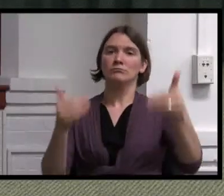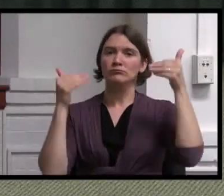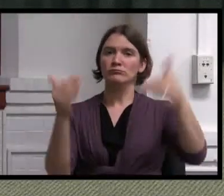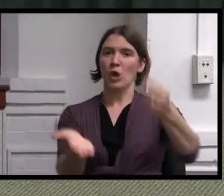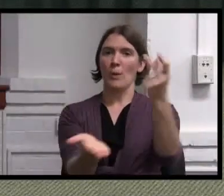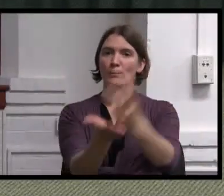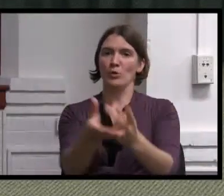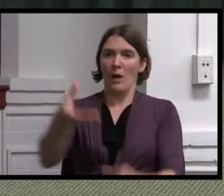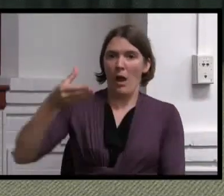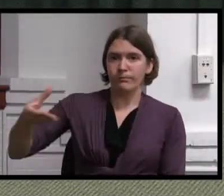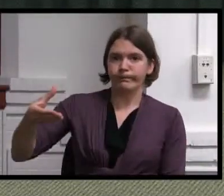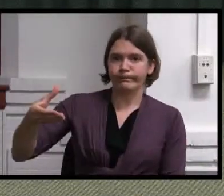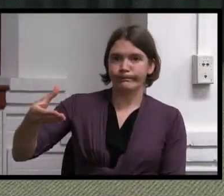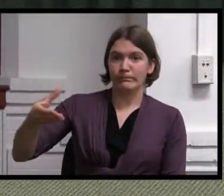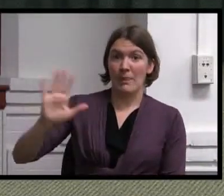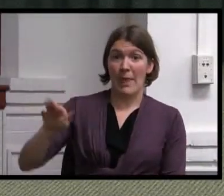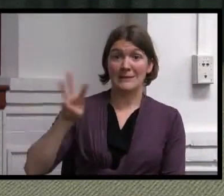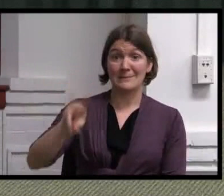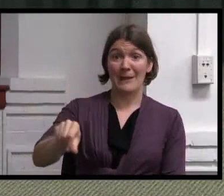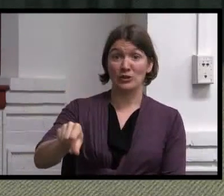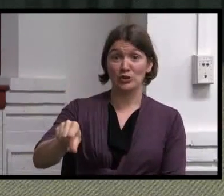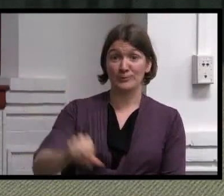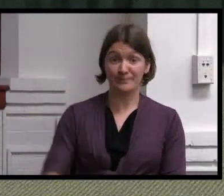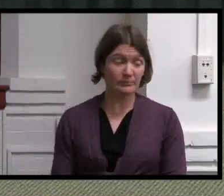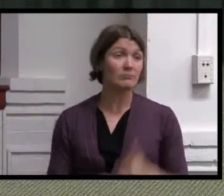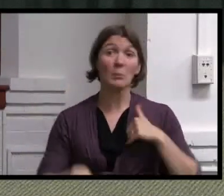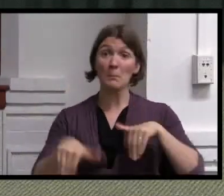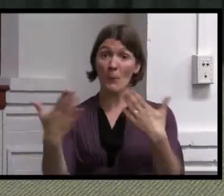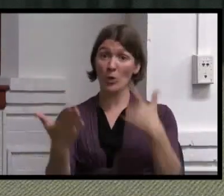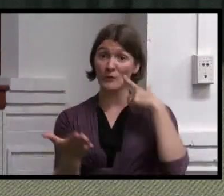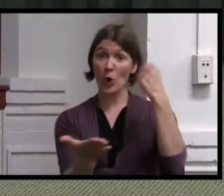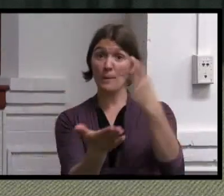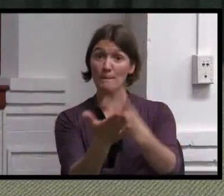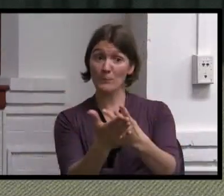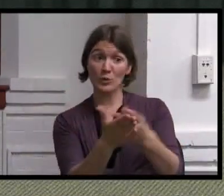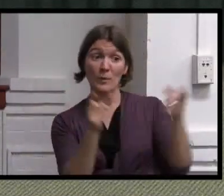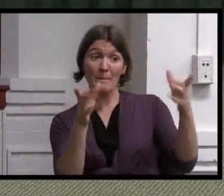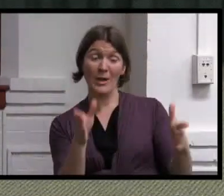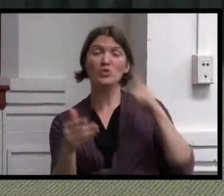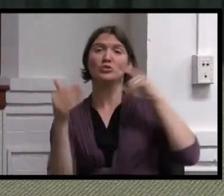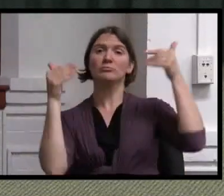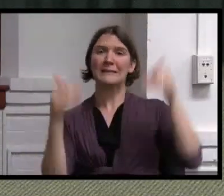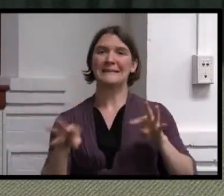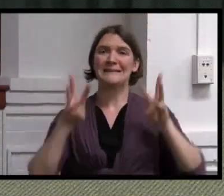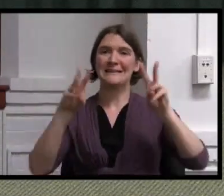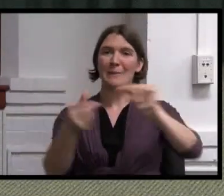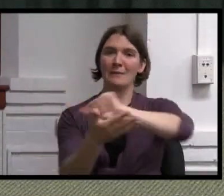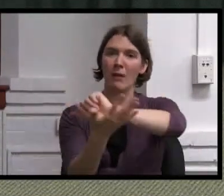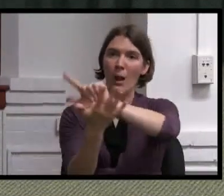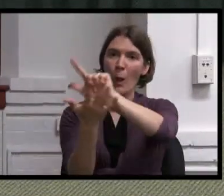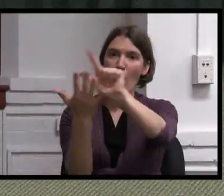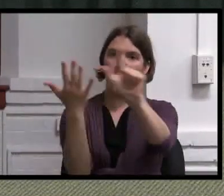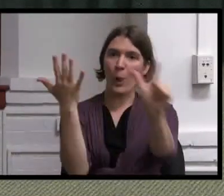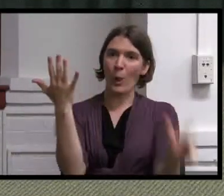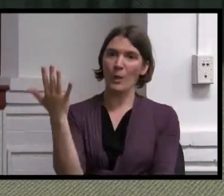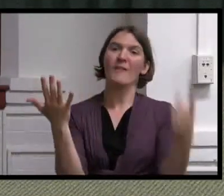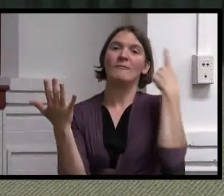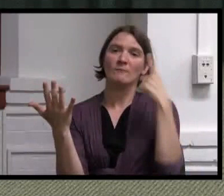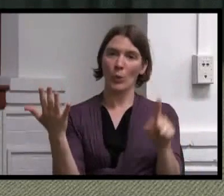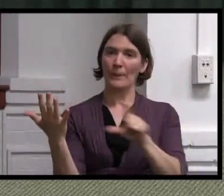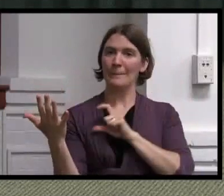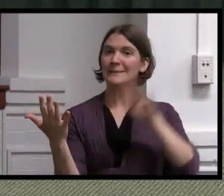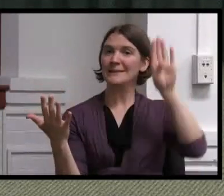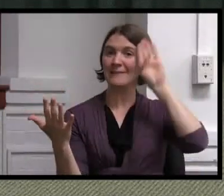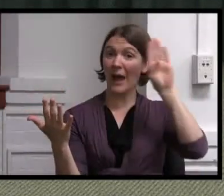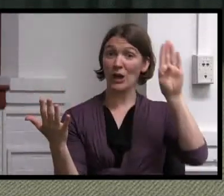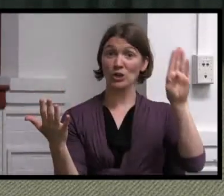in the attachments thereto. All right, we have a motion to authorize the town manager to expend money from the Police Fire Facility